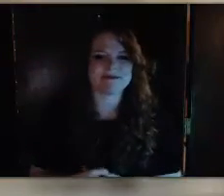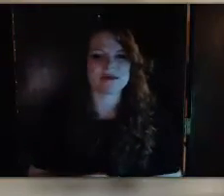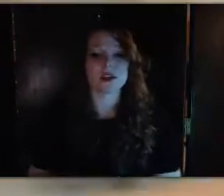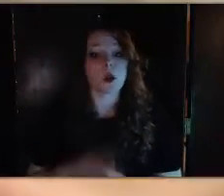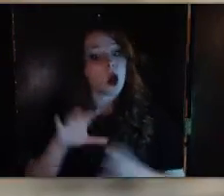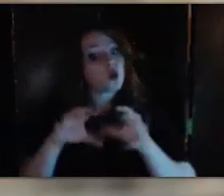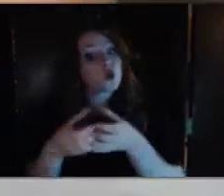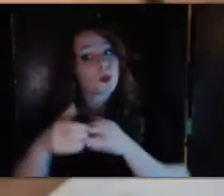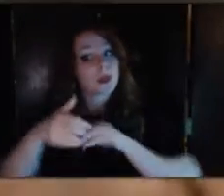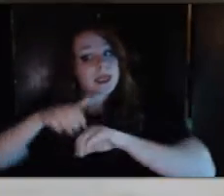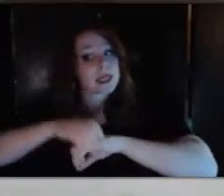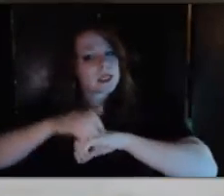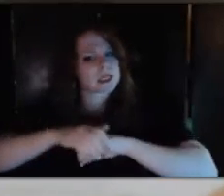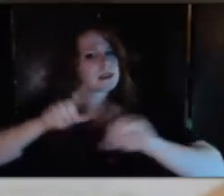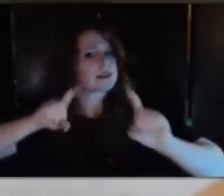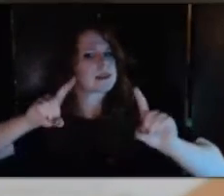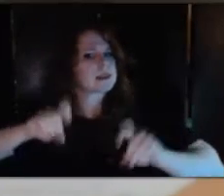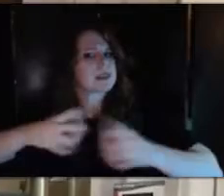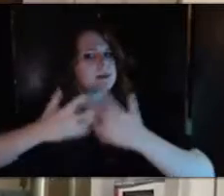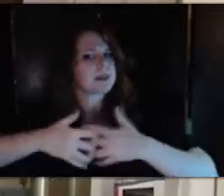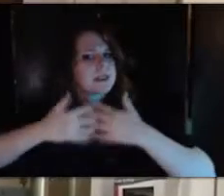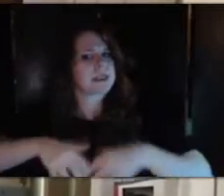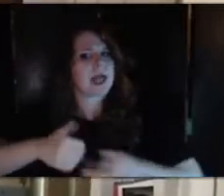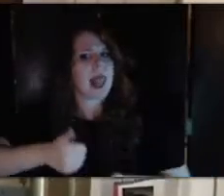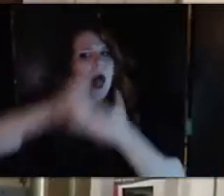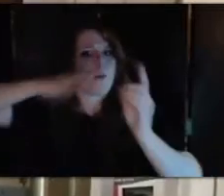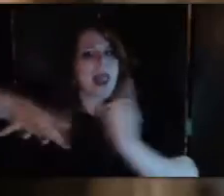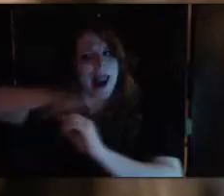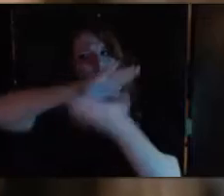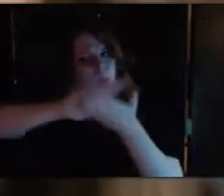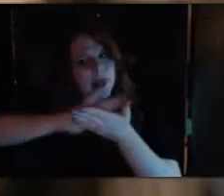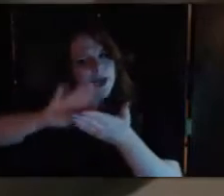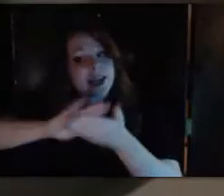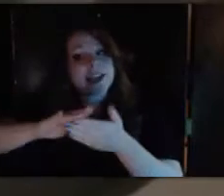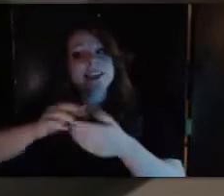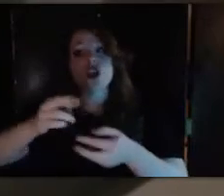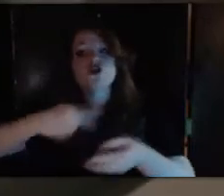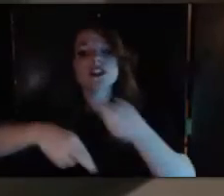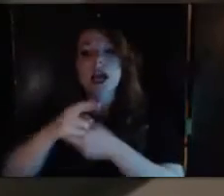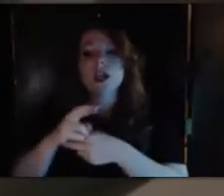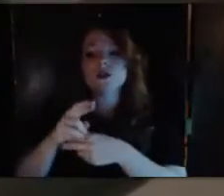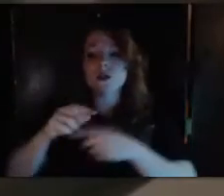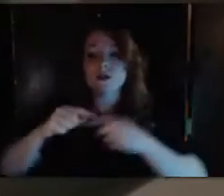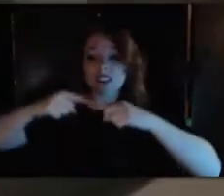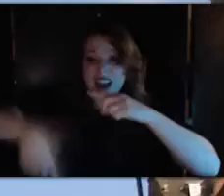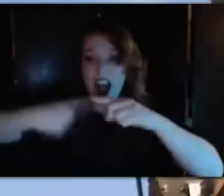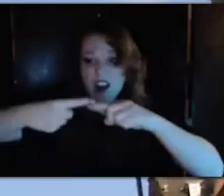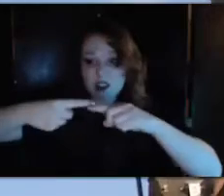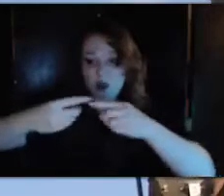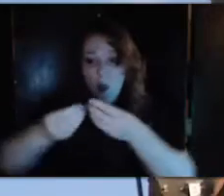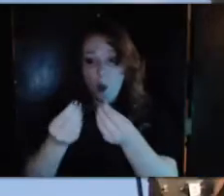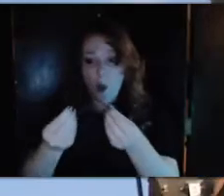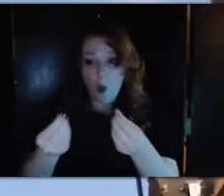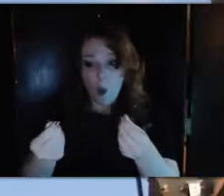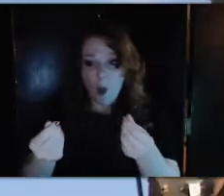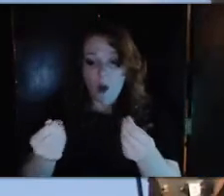group in England is testing out a device that would help clean our air and recycle rubber particles from worn tires. You